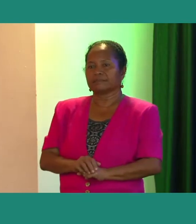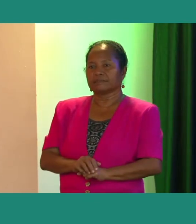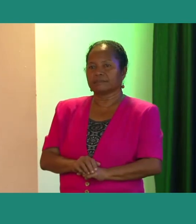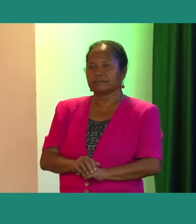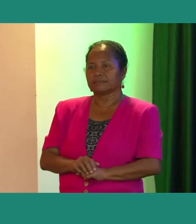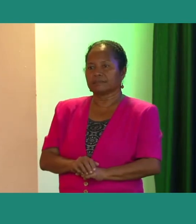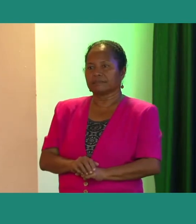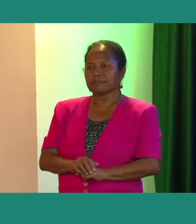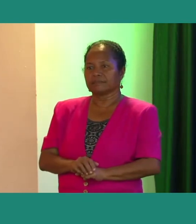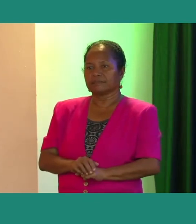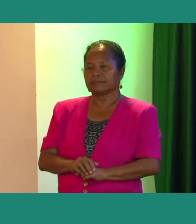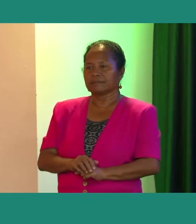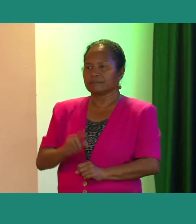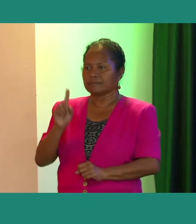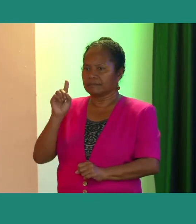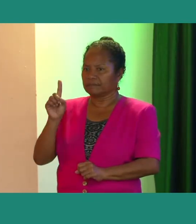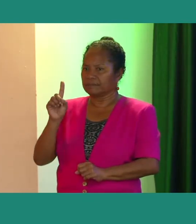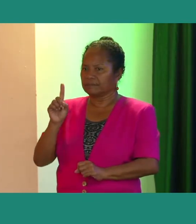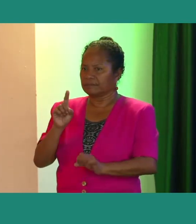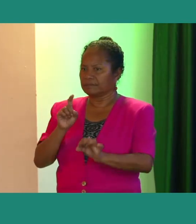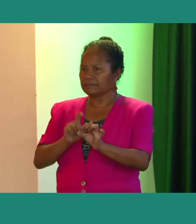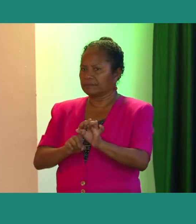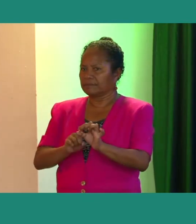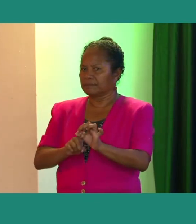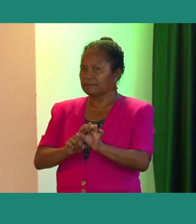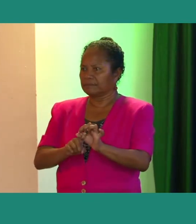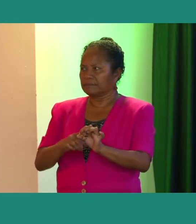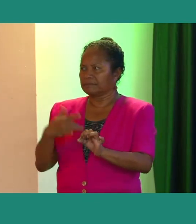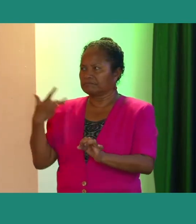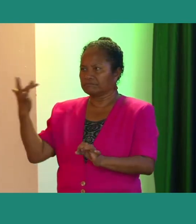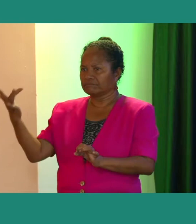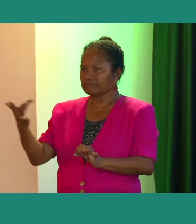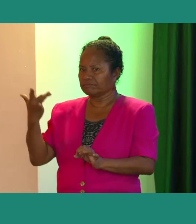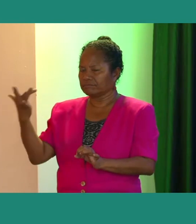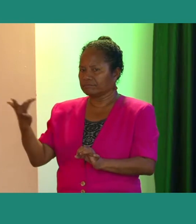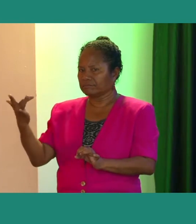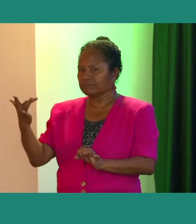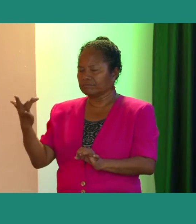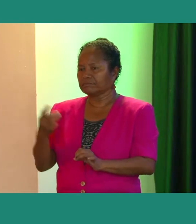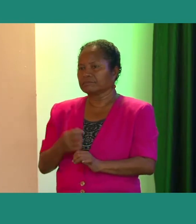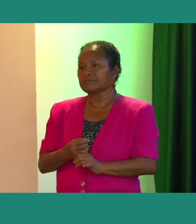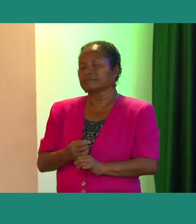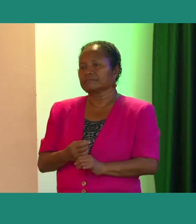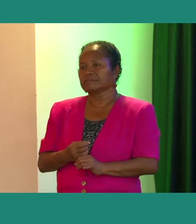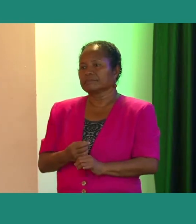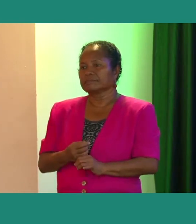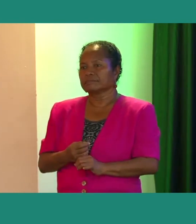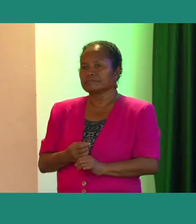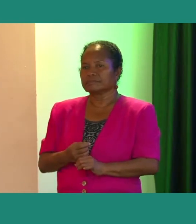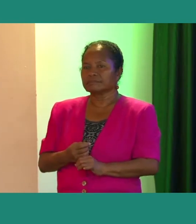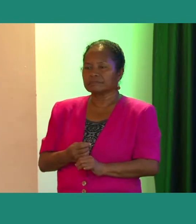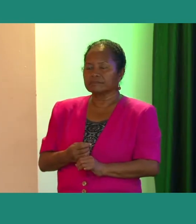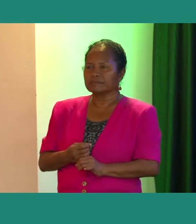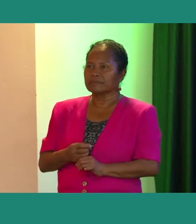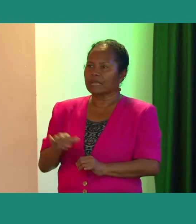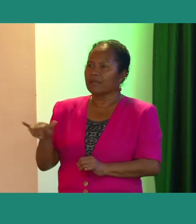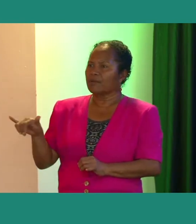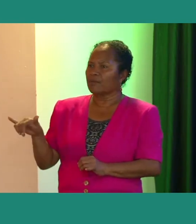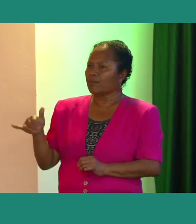There's one question from one of our online participants, and the question is,